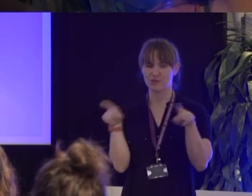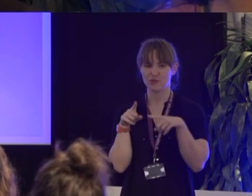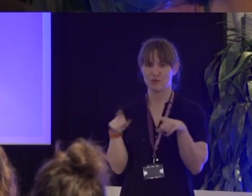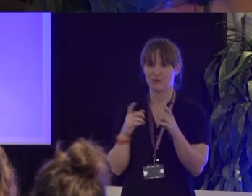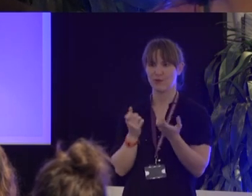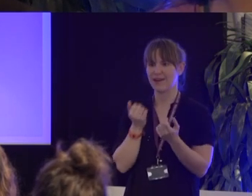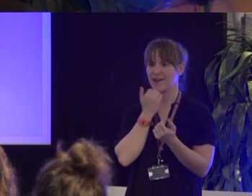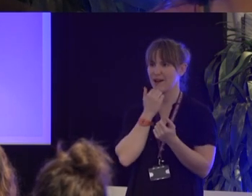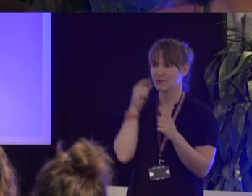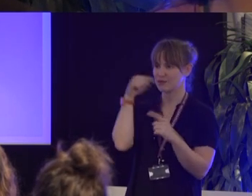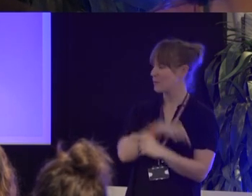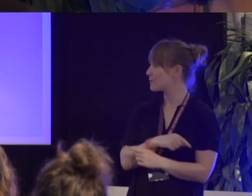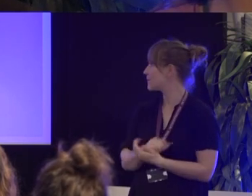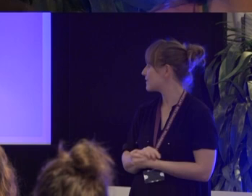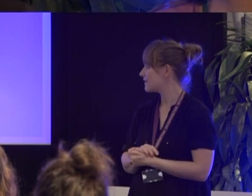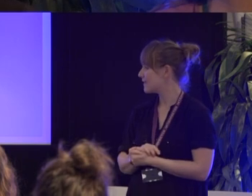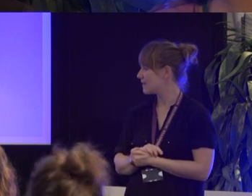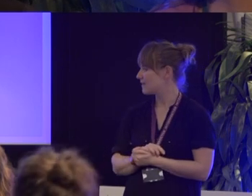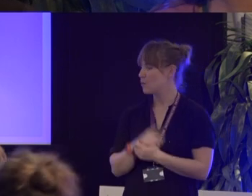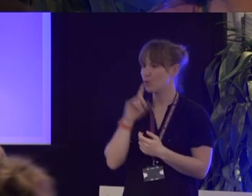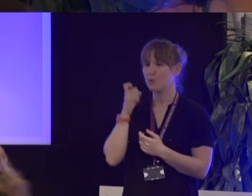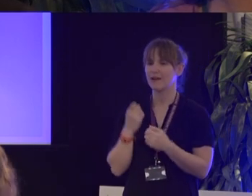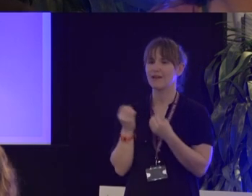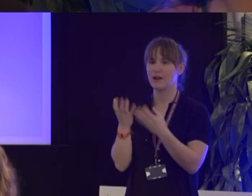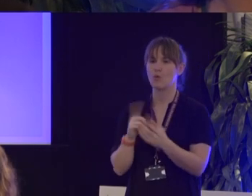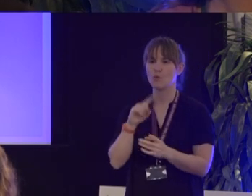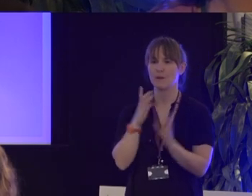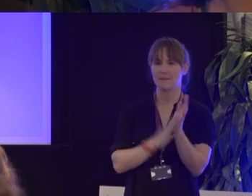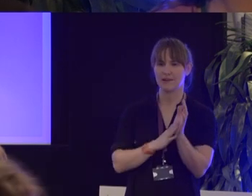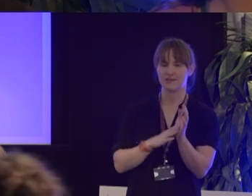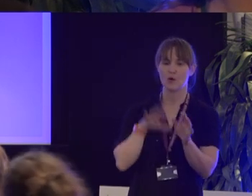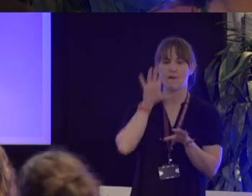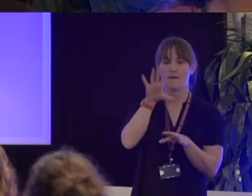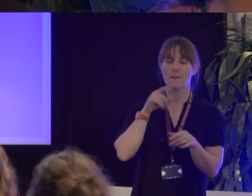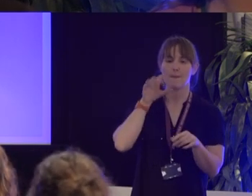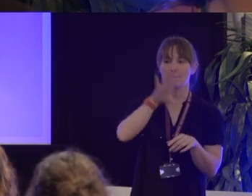I'm going to give you a minute or so to cast your votes.